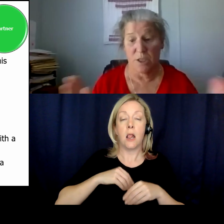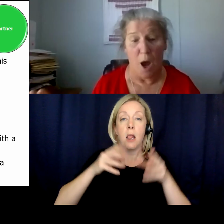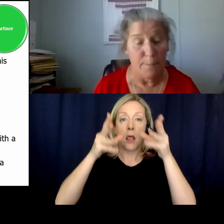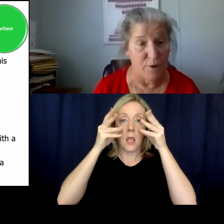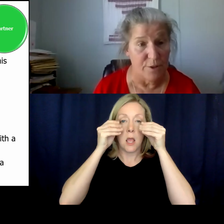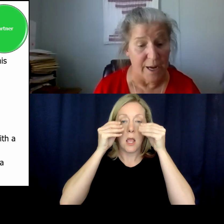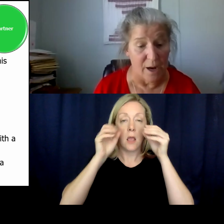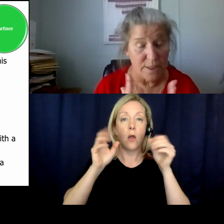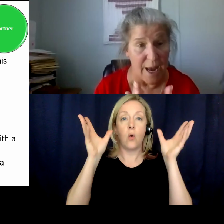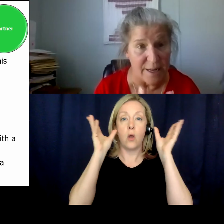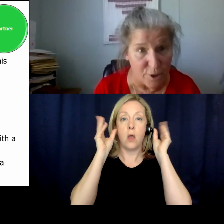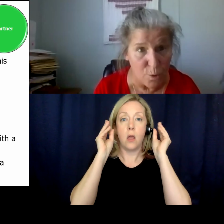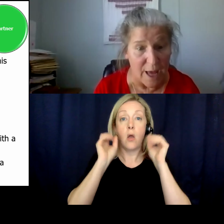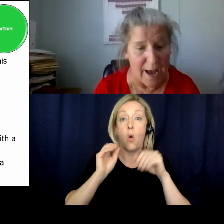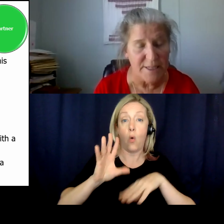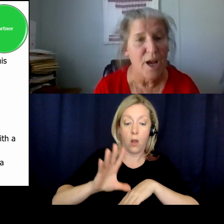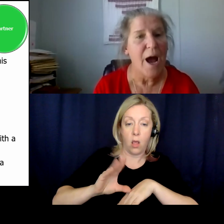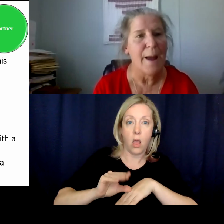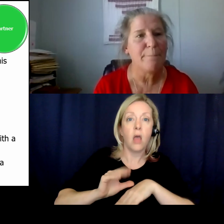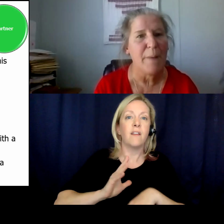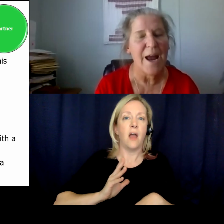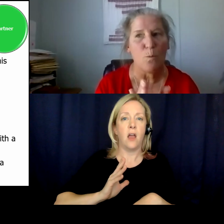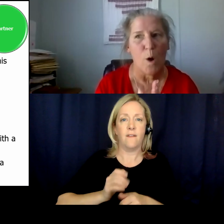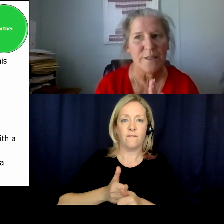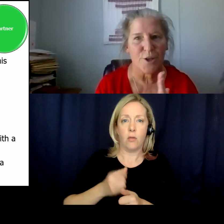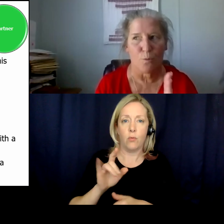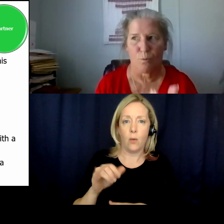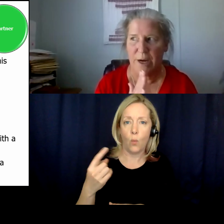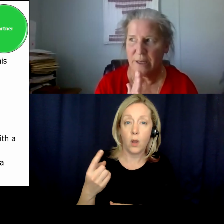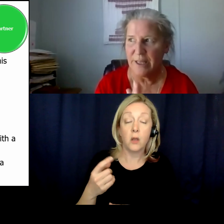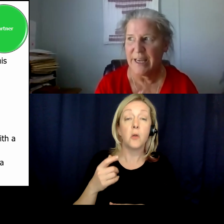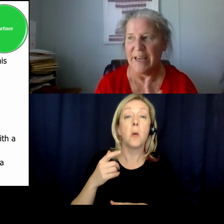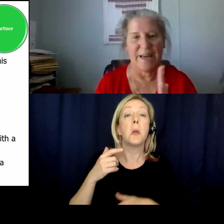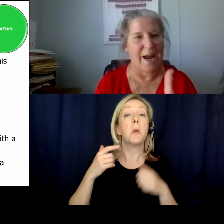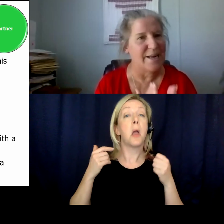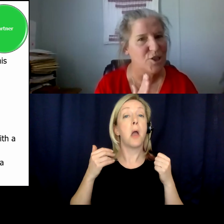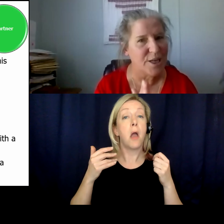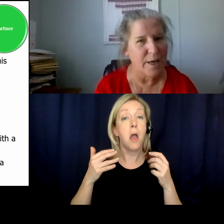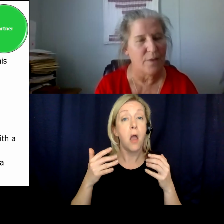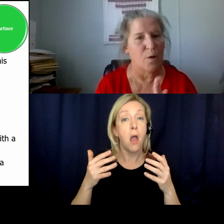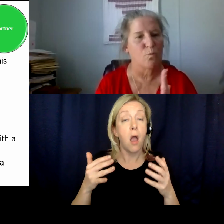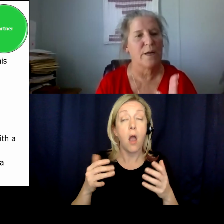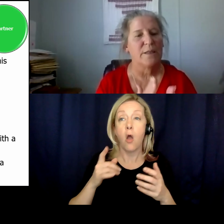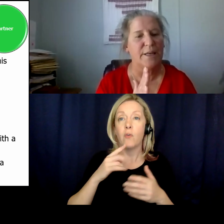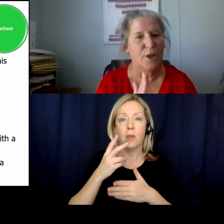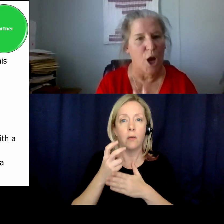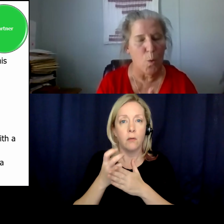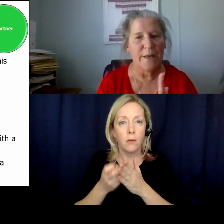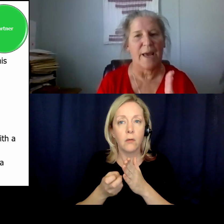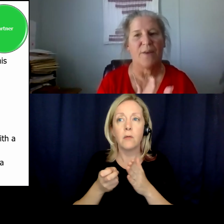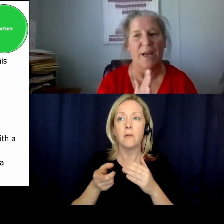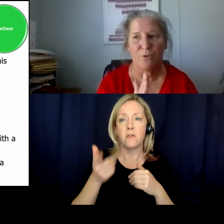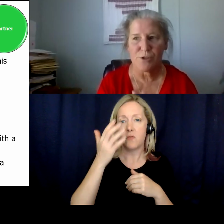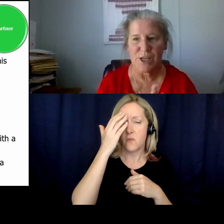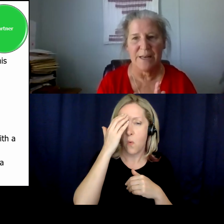going to stop everything else and do that. I might, once they're really engaged in it and they really know